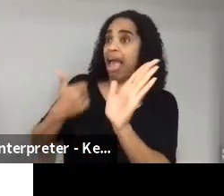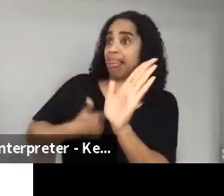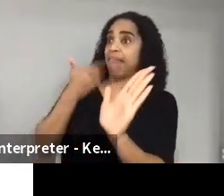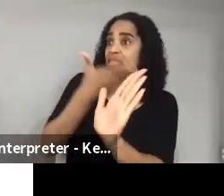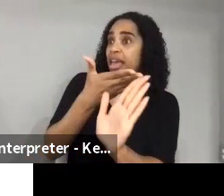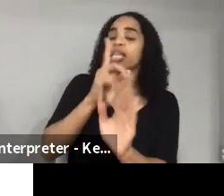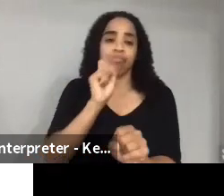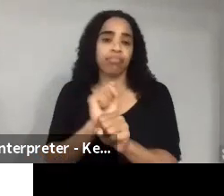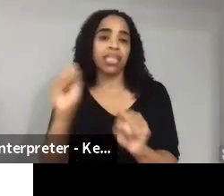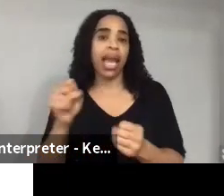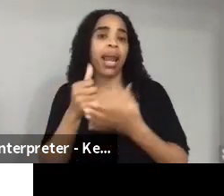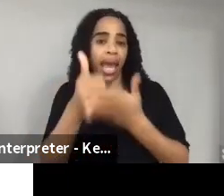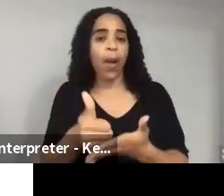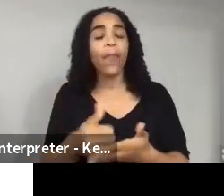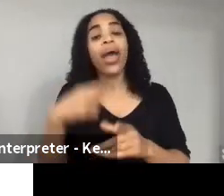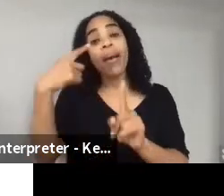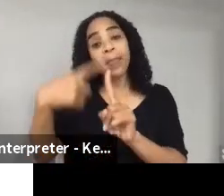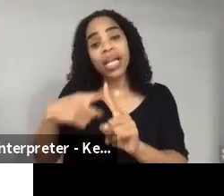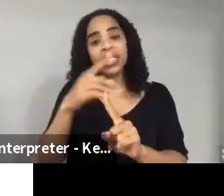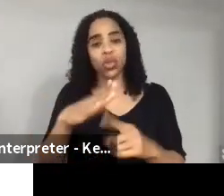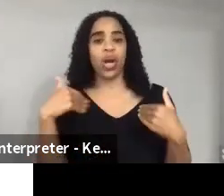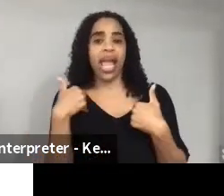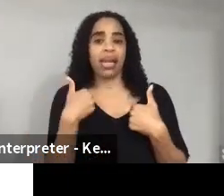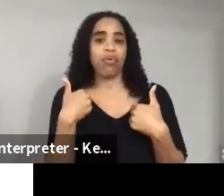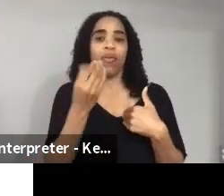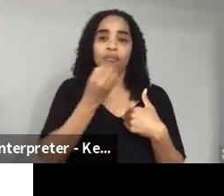live. And then, of course, the pet supplies that we talked about.